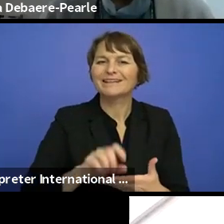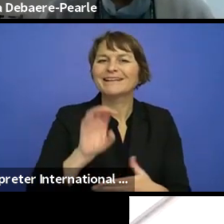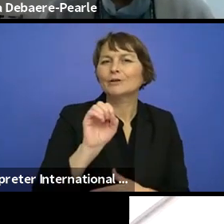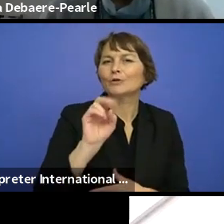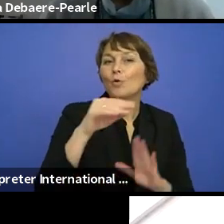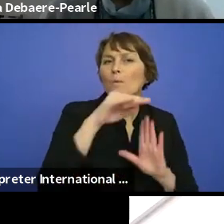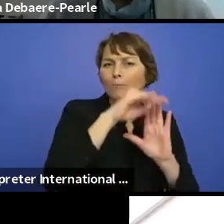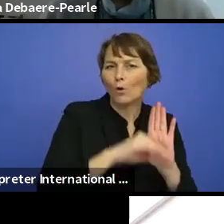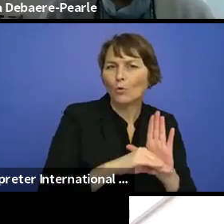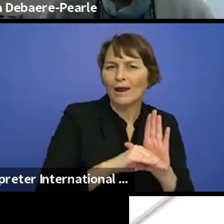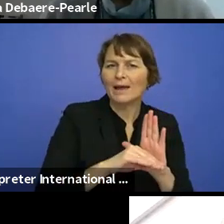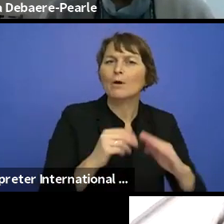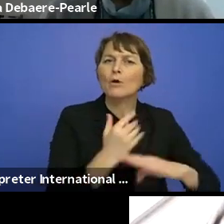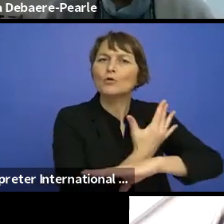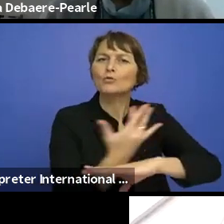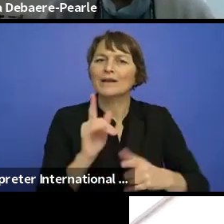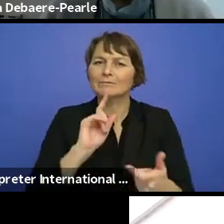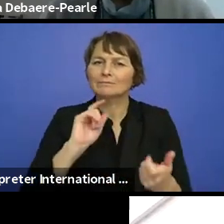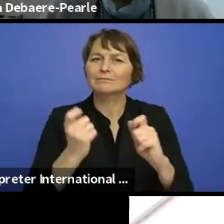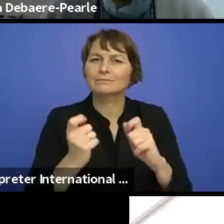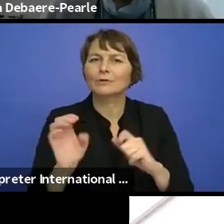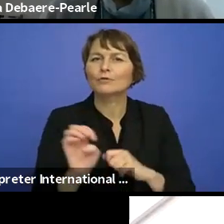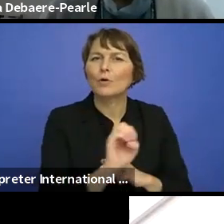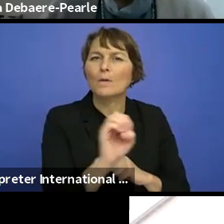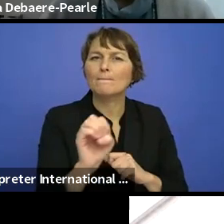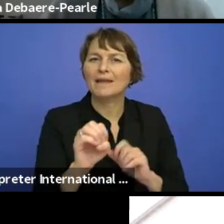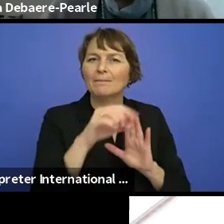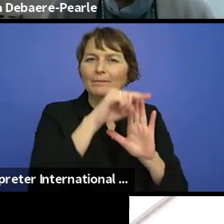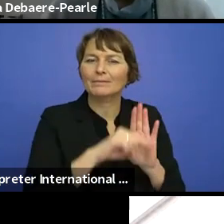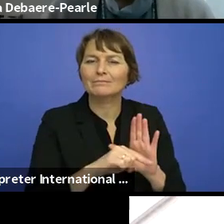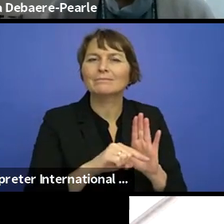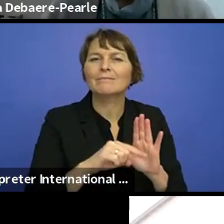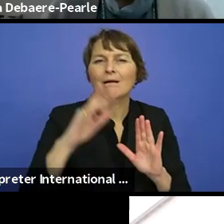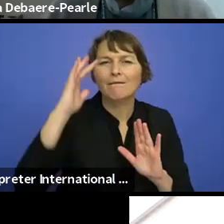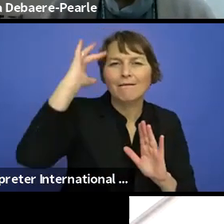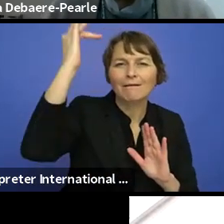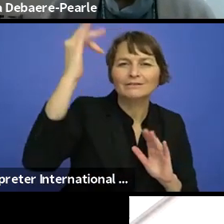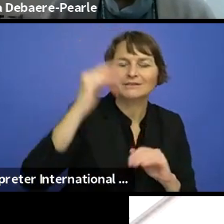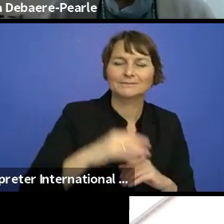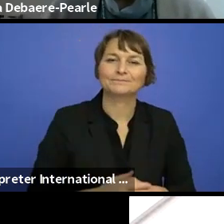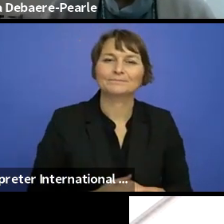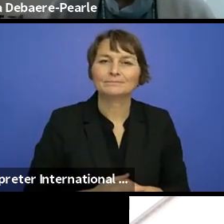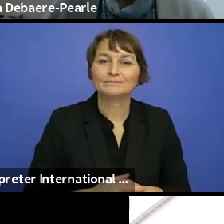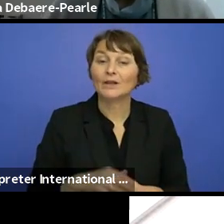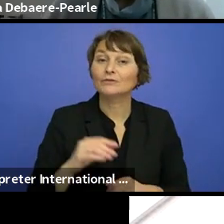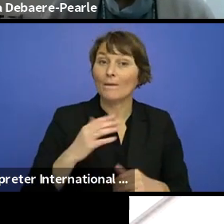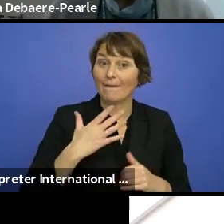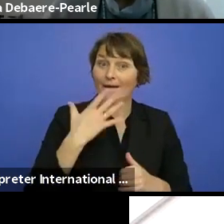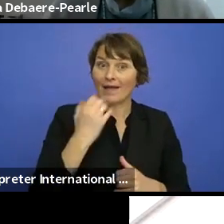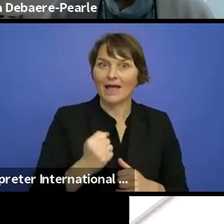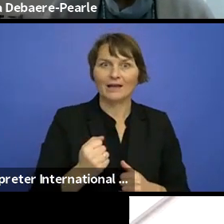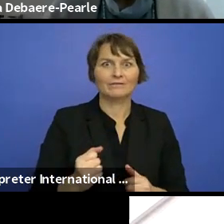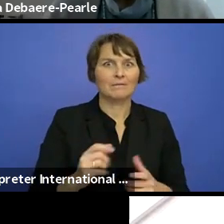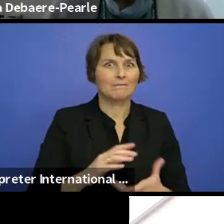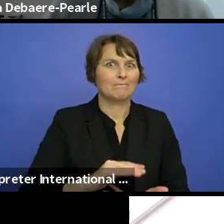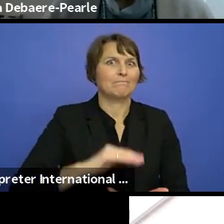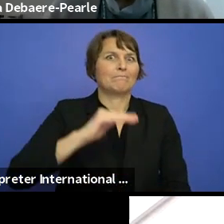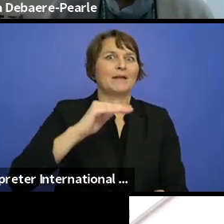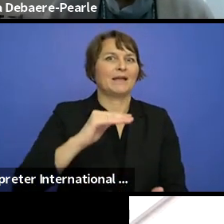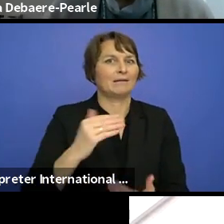culture. Even though the biggest part of my report was on the Erasmus Plus program,